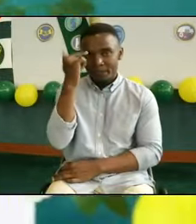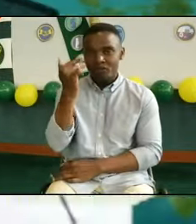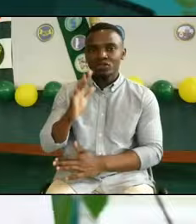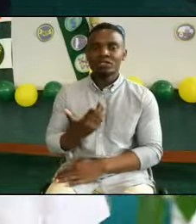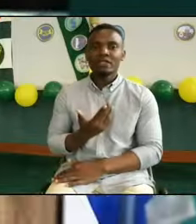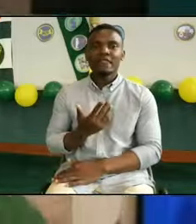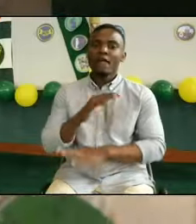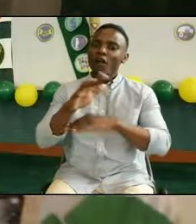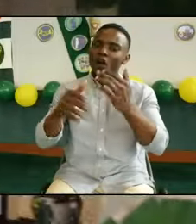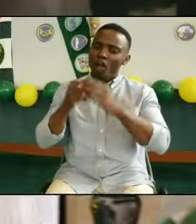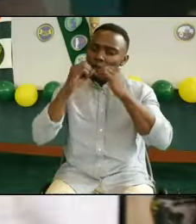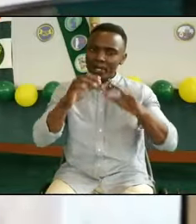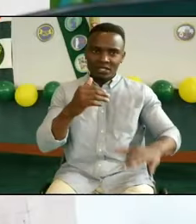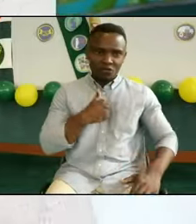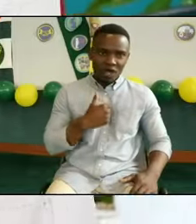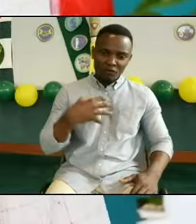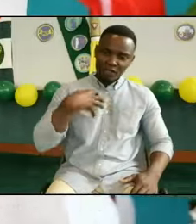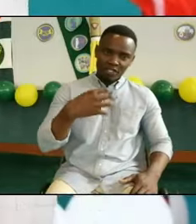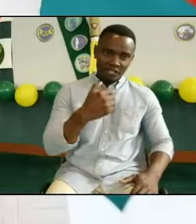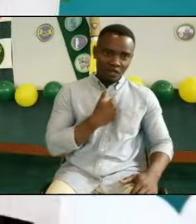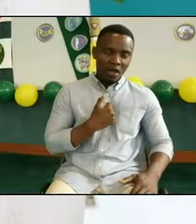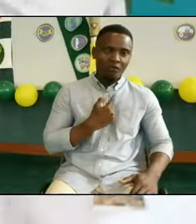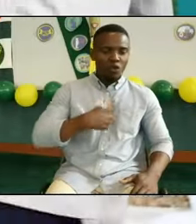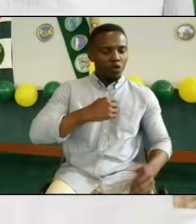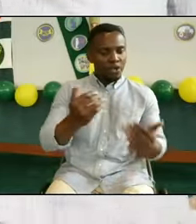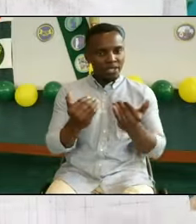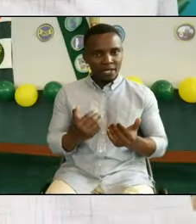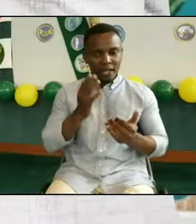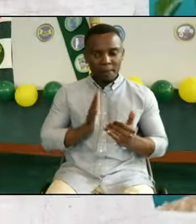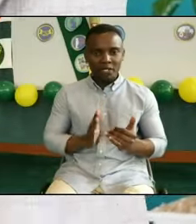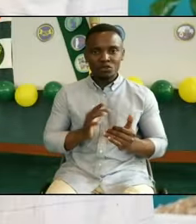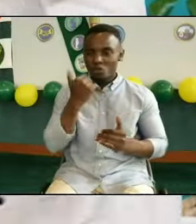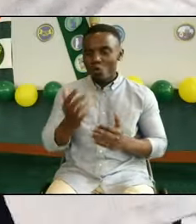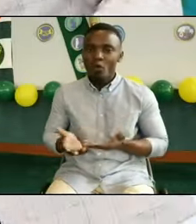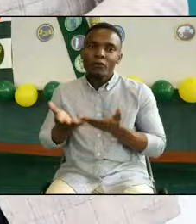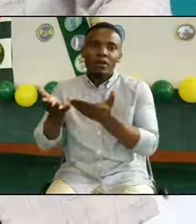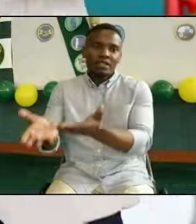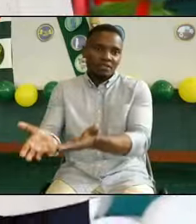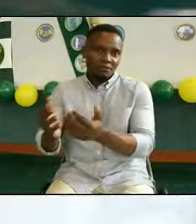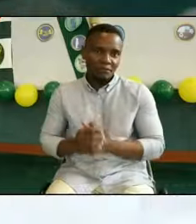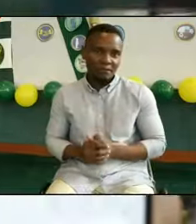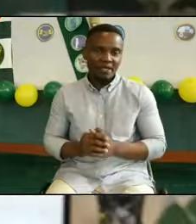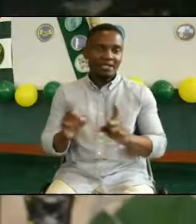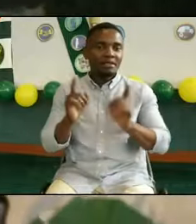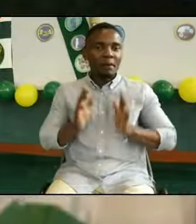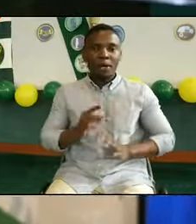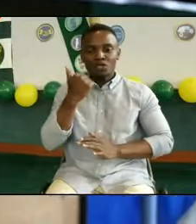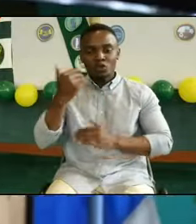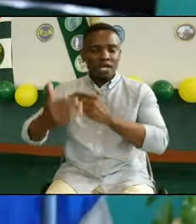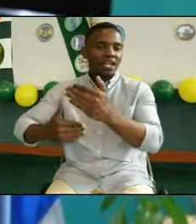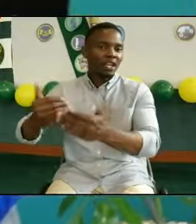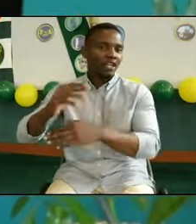the blessings we have given to us, we need somebody we can what? We can transition that blessing into. We need somebody who will inherit those